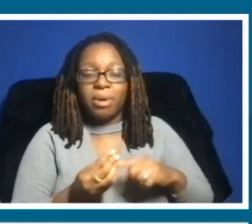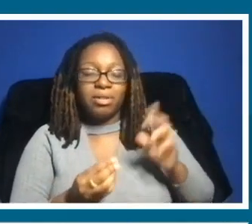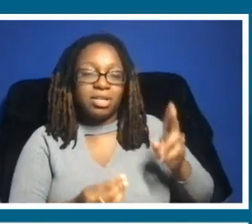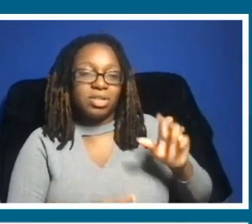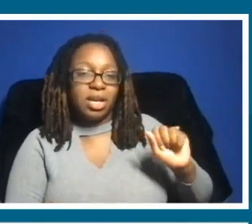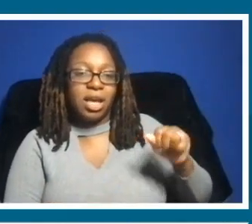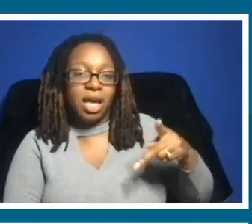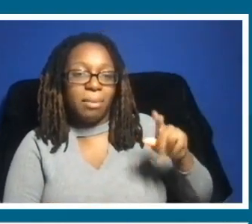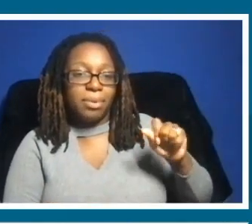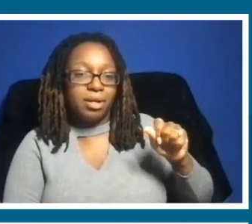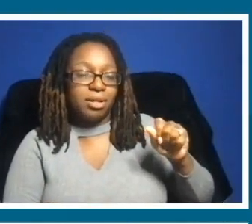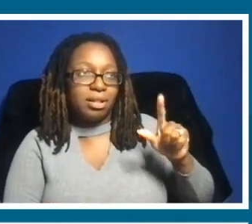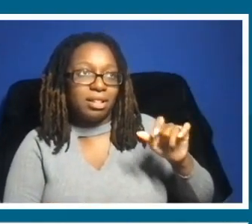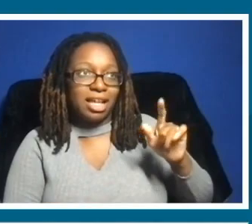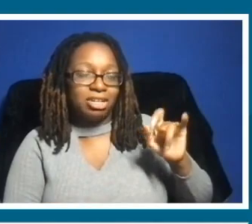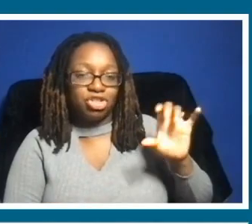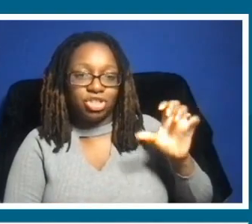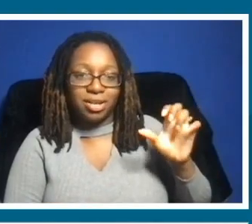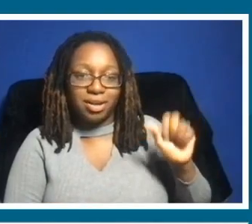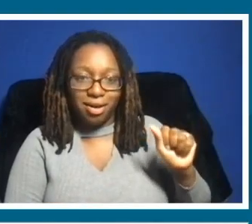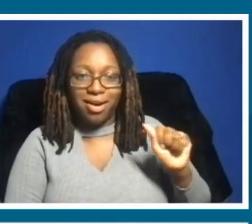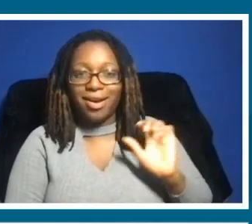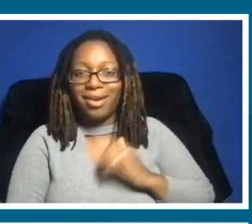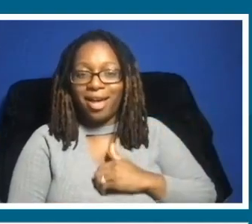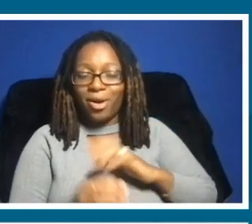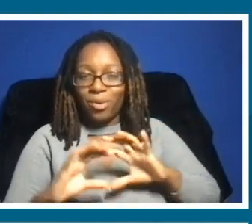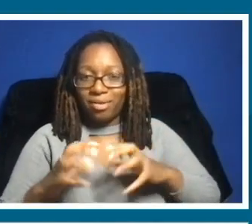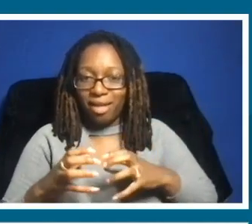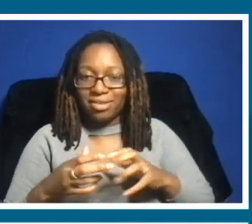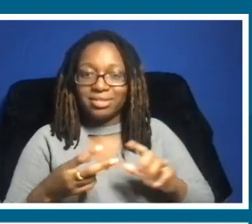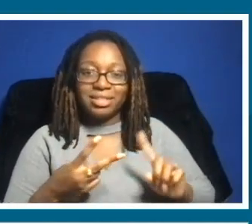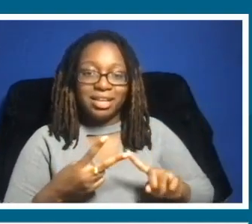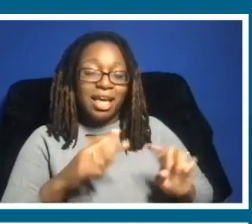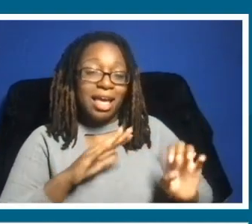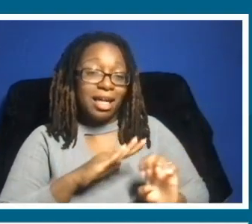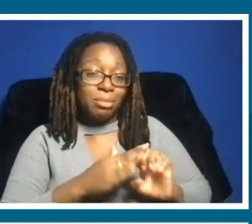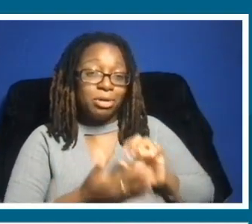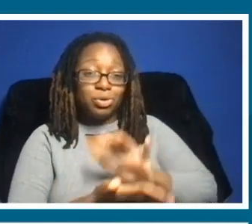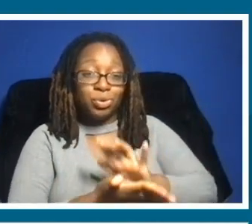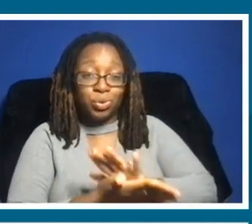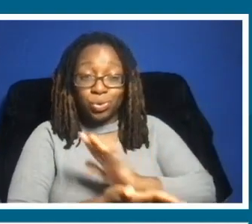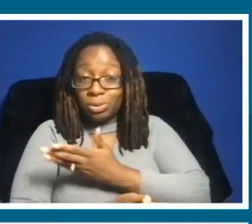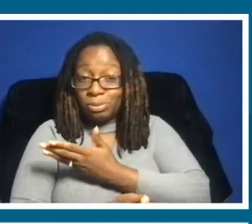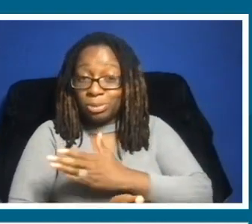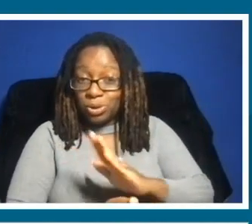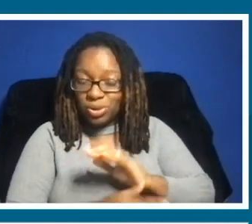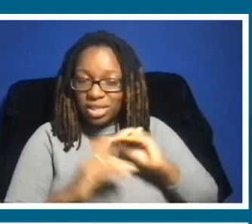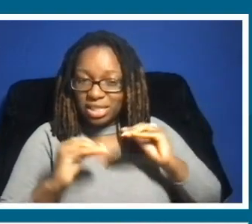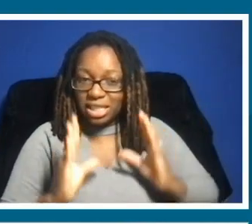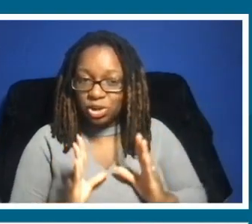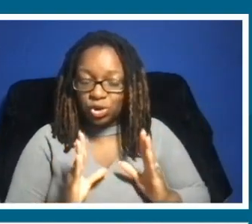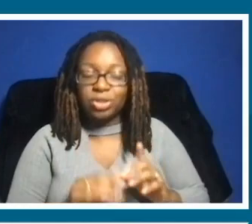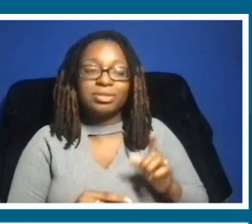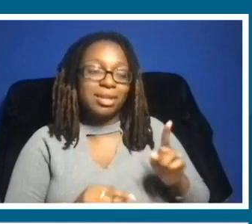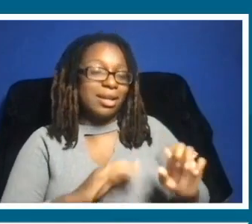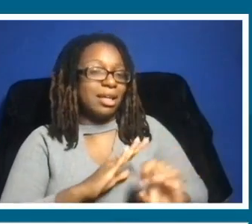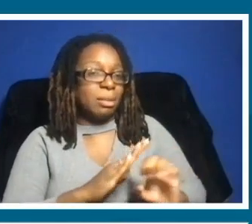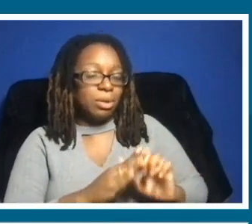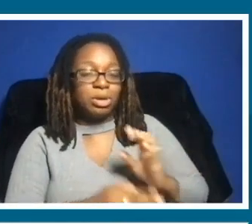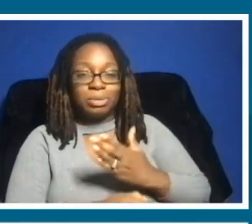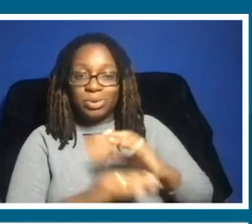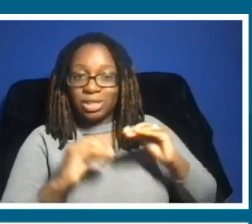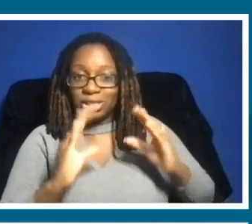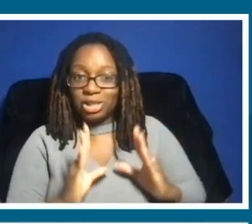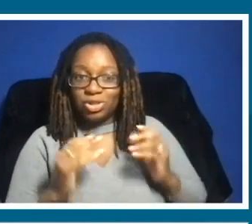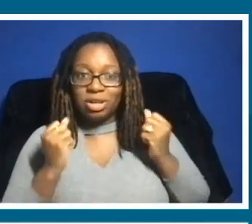then the second quote is from an elementary school music teacher. She says, I'm an elementary music teacher, and many